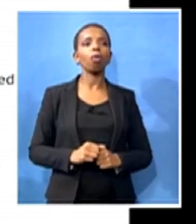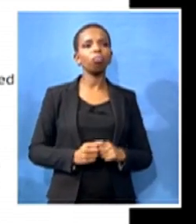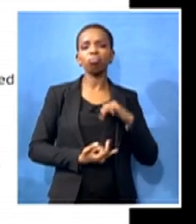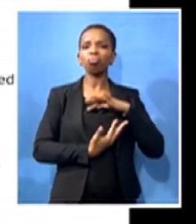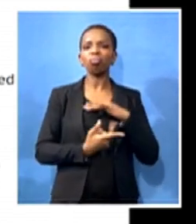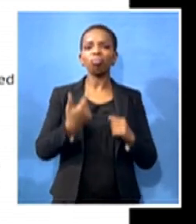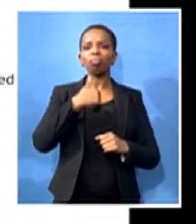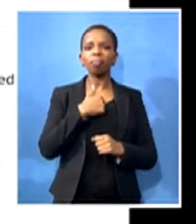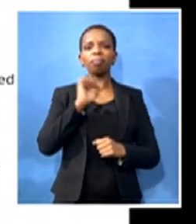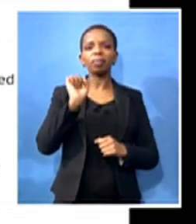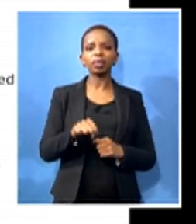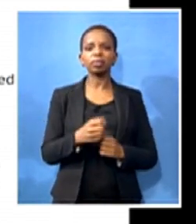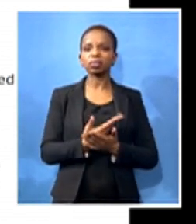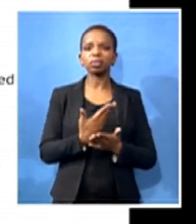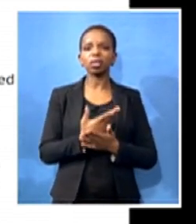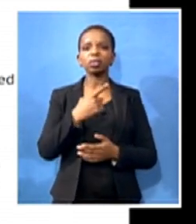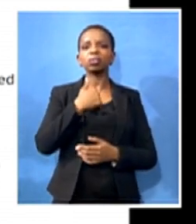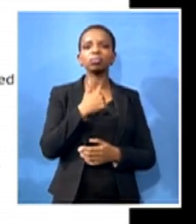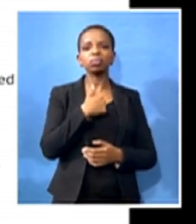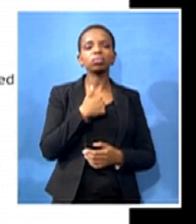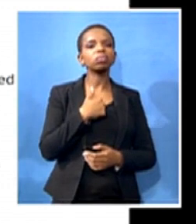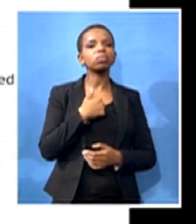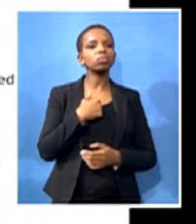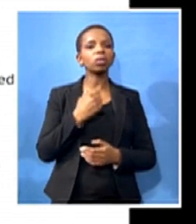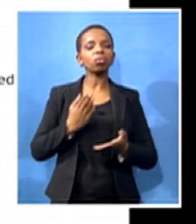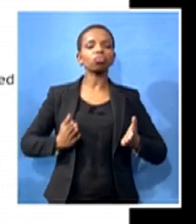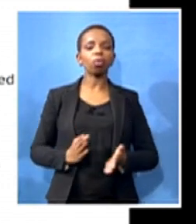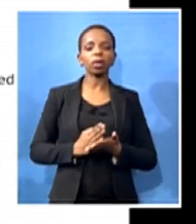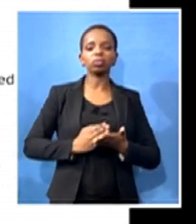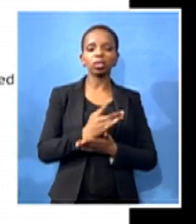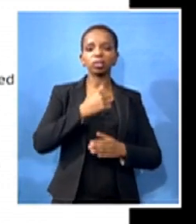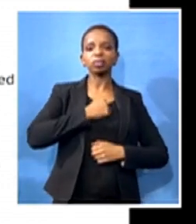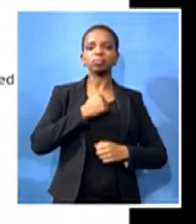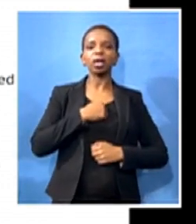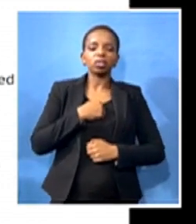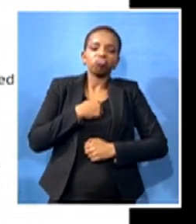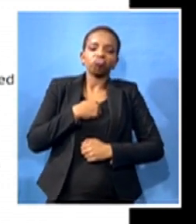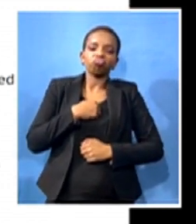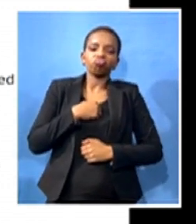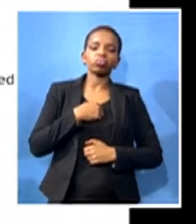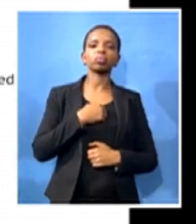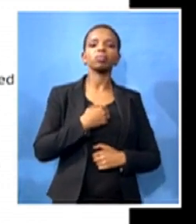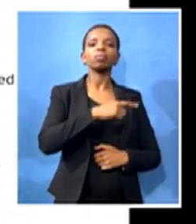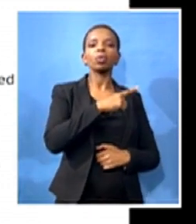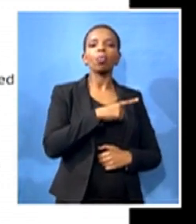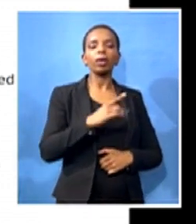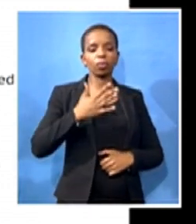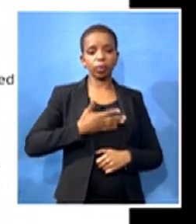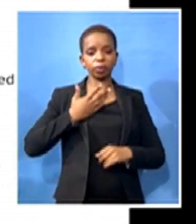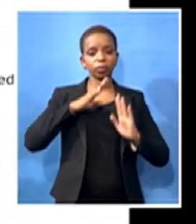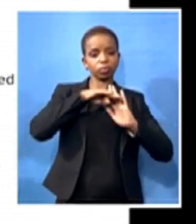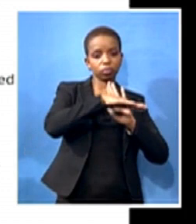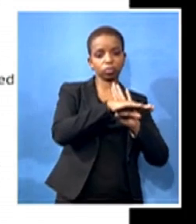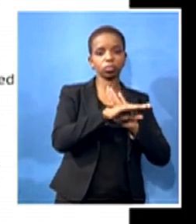order to prevent the spread of COVID-19. We can see here, therefore, that there's quite a lot of empathy and